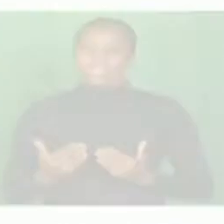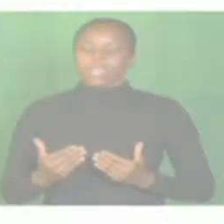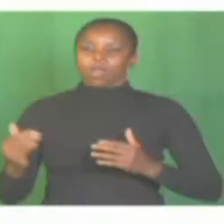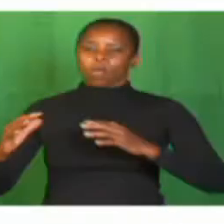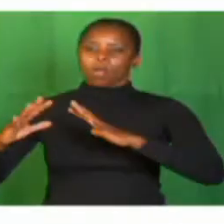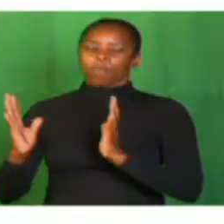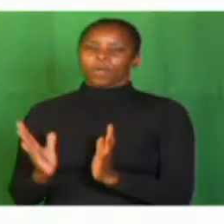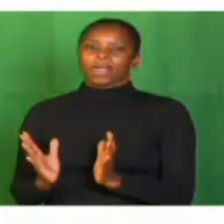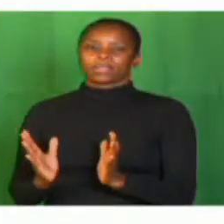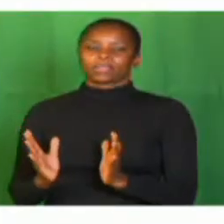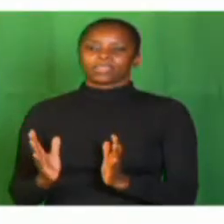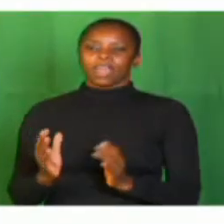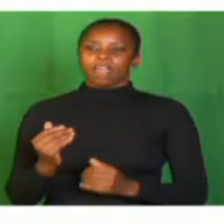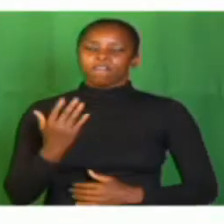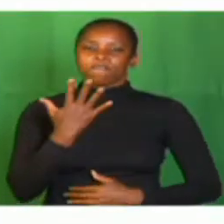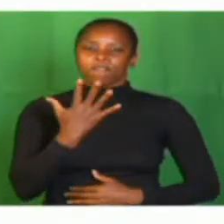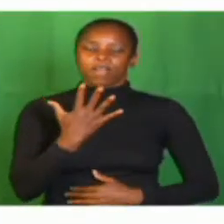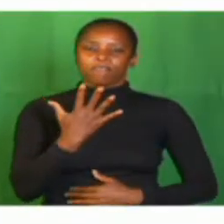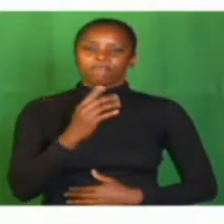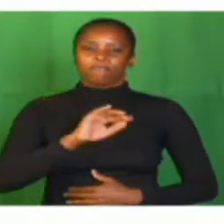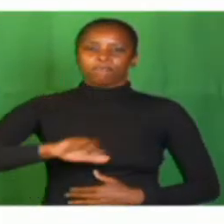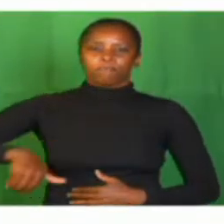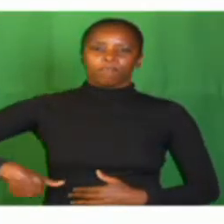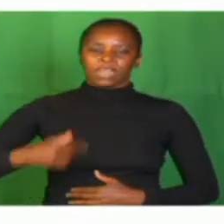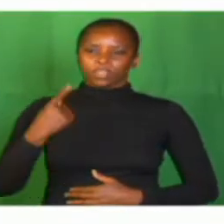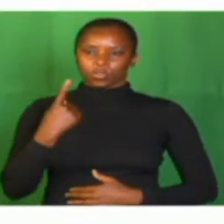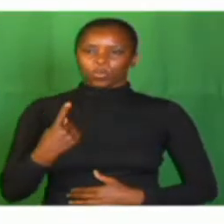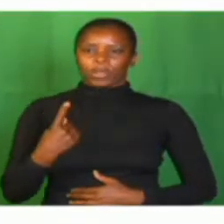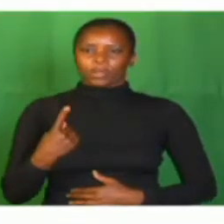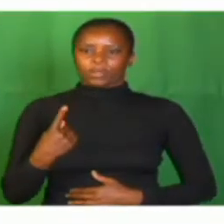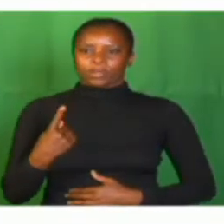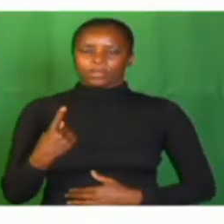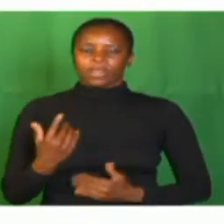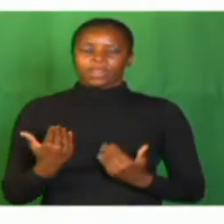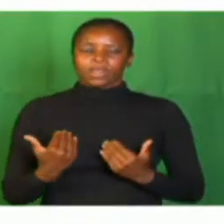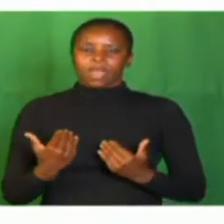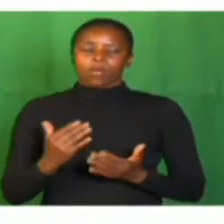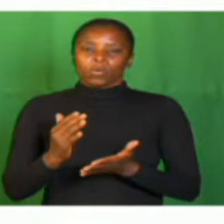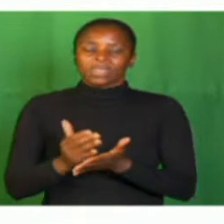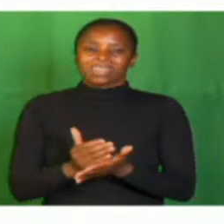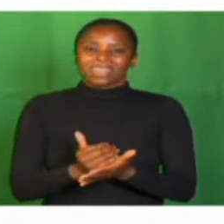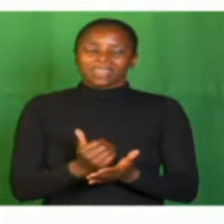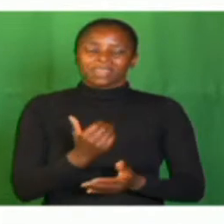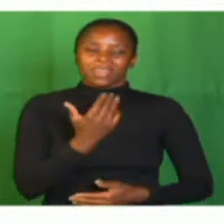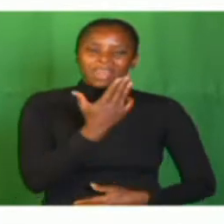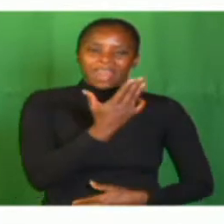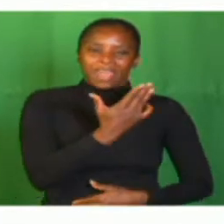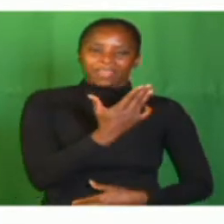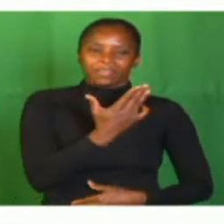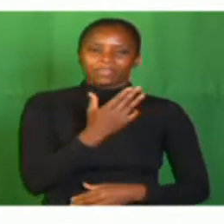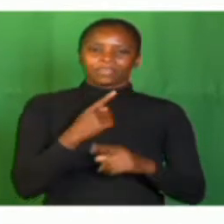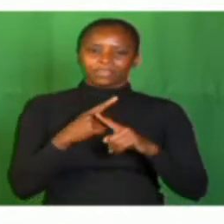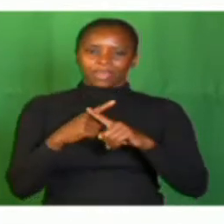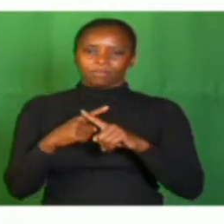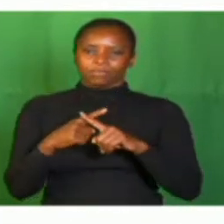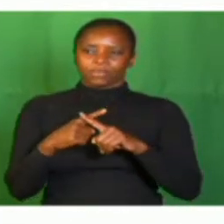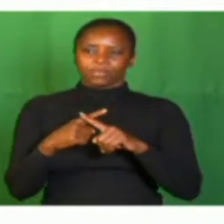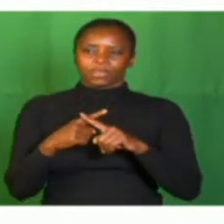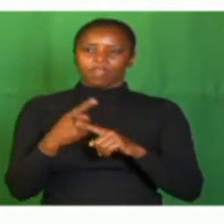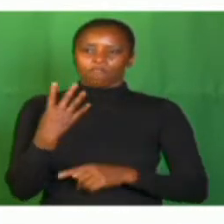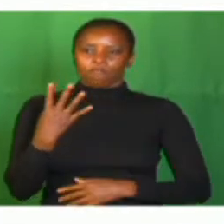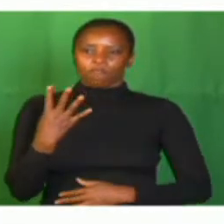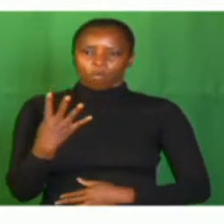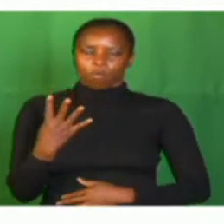is 4. And then we bring back our 9 times. 9 times